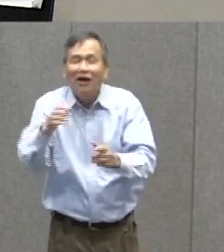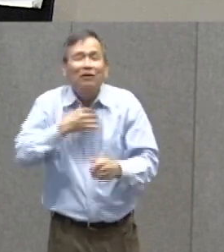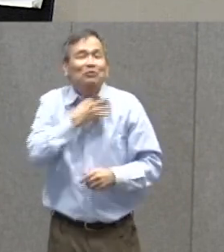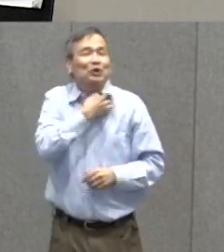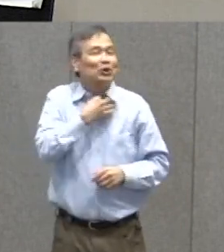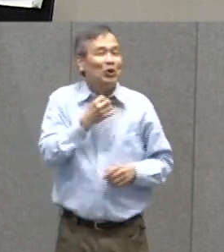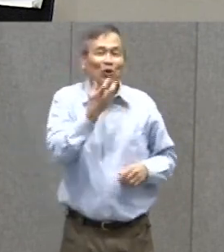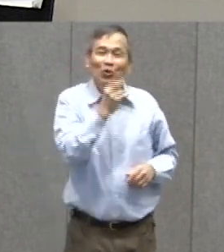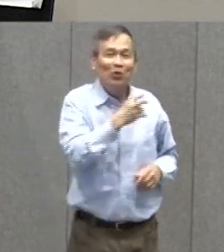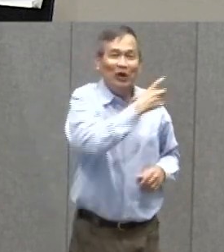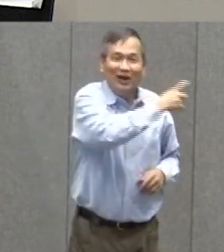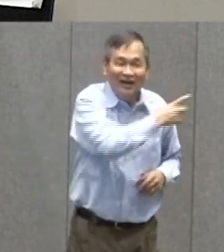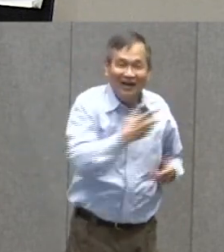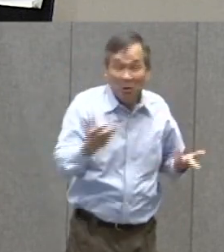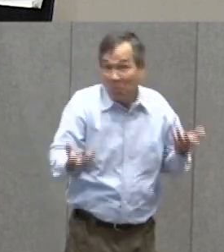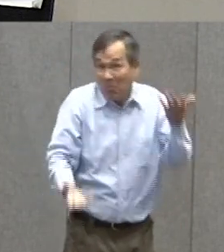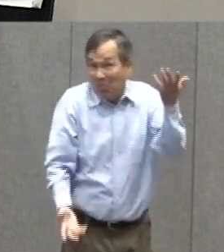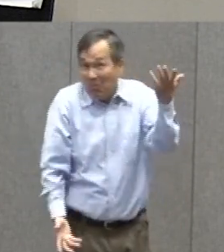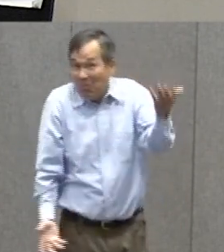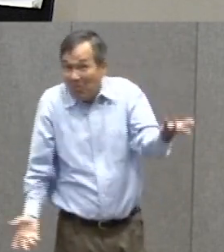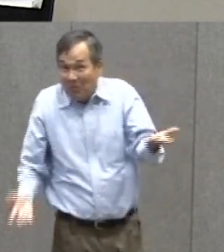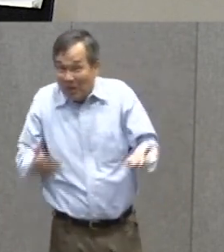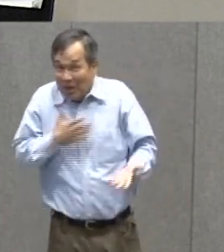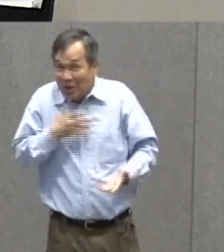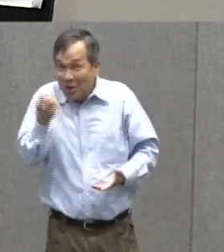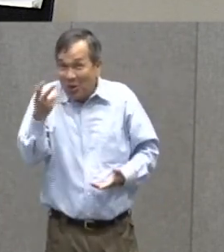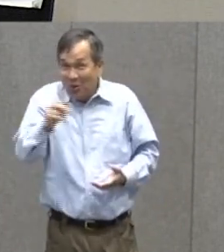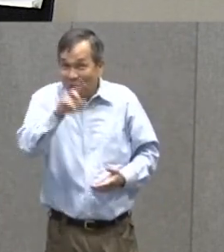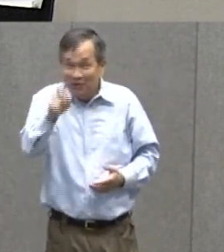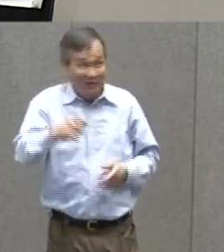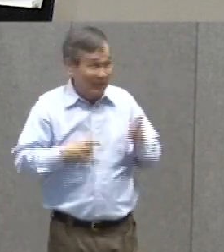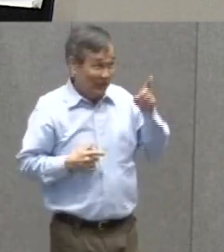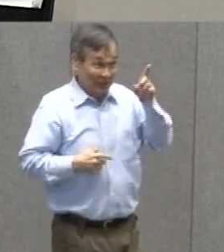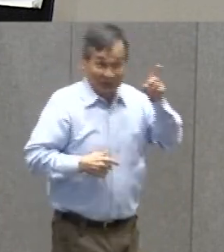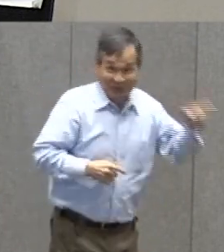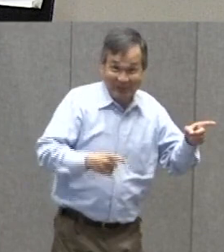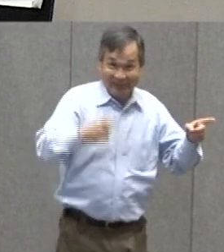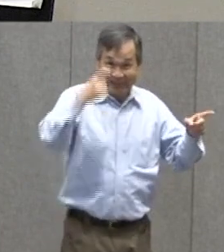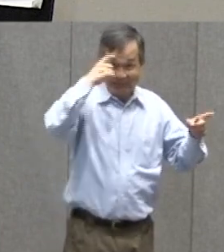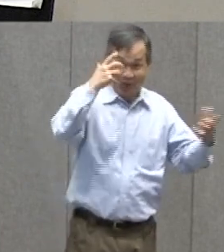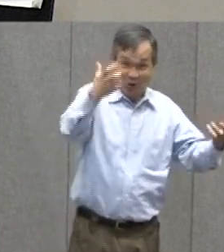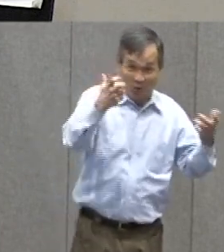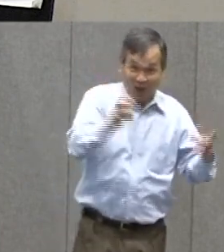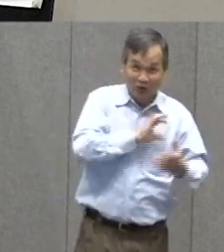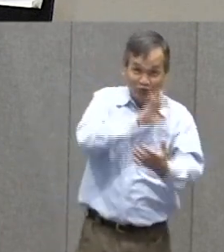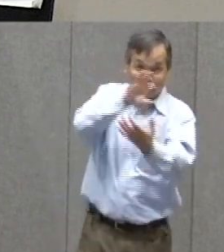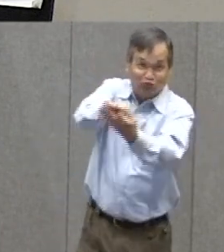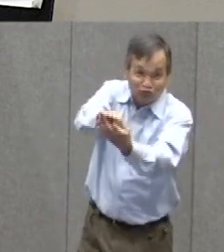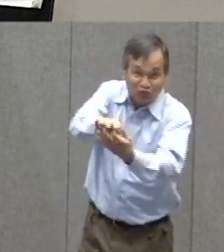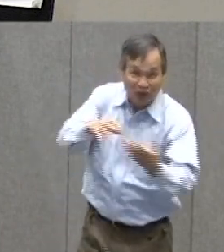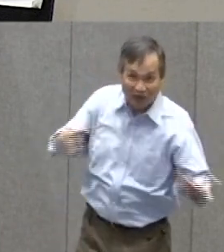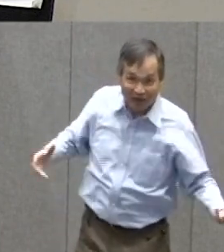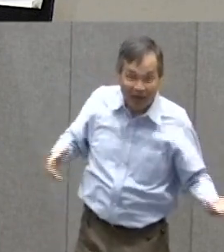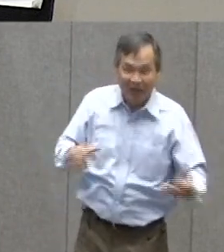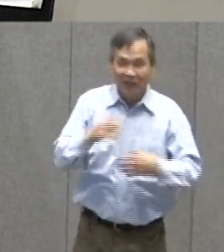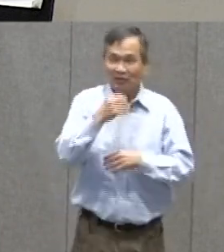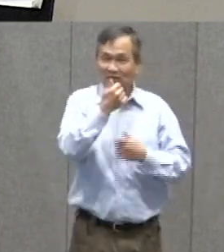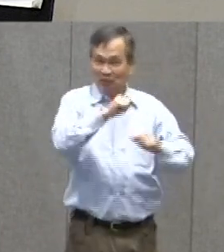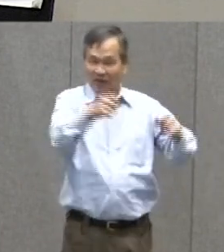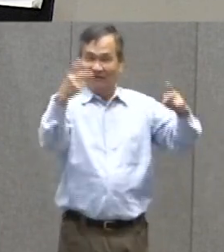that perhaps, now that's a question that I have. I don't know if she's strategizing. She's trying to figure out when she can go